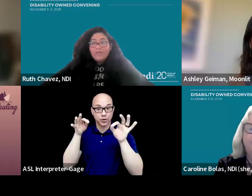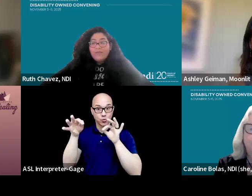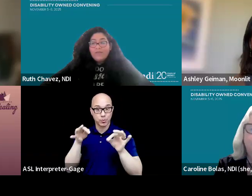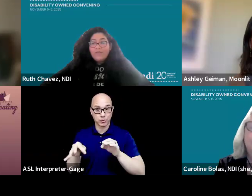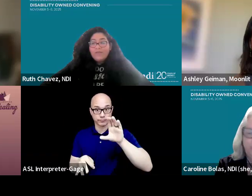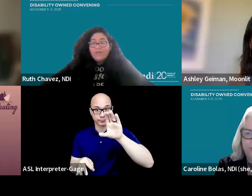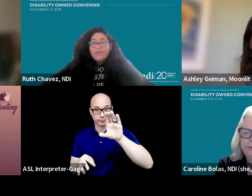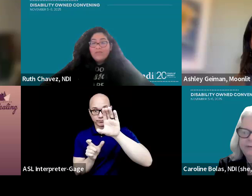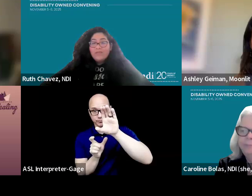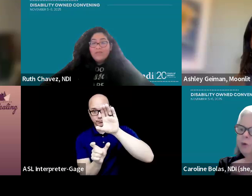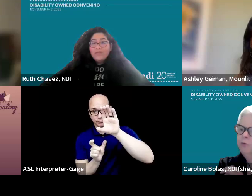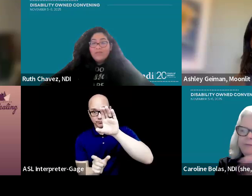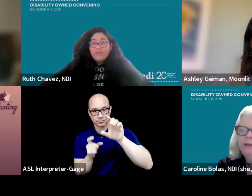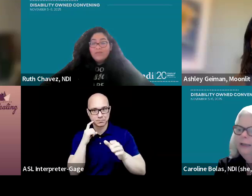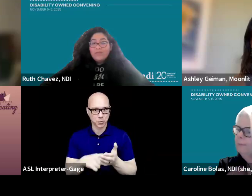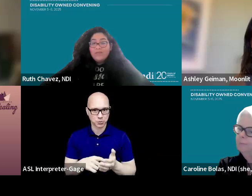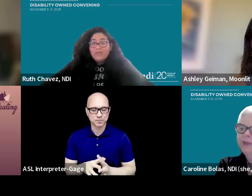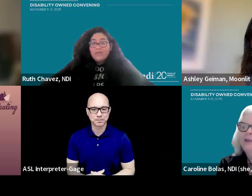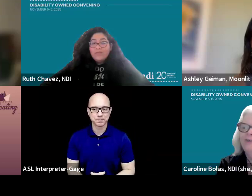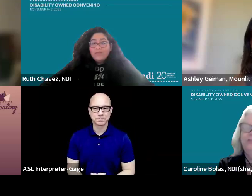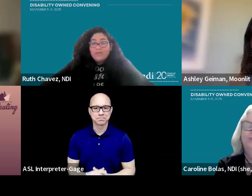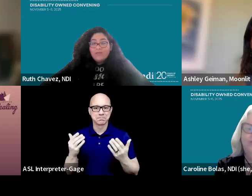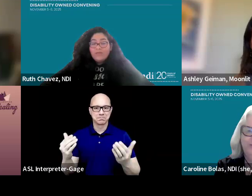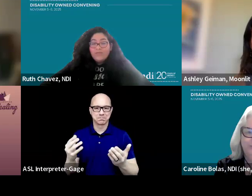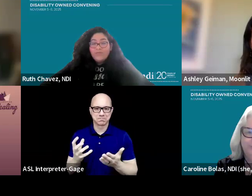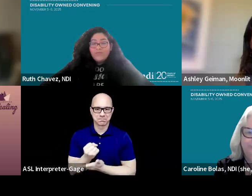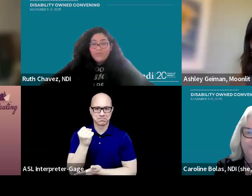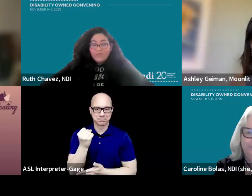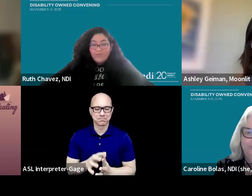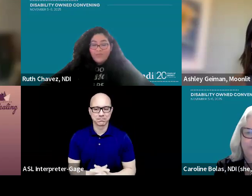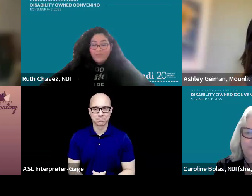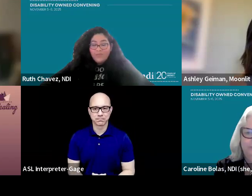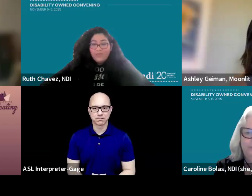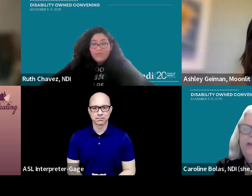you'll see those two documents. So definitely take advantage of those.